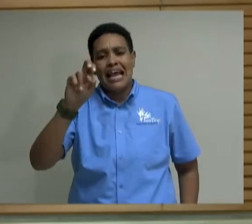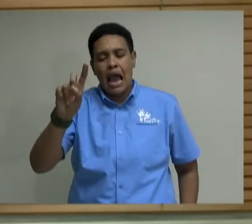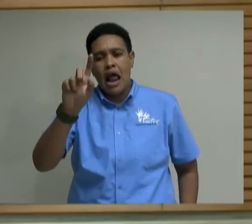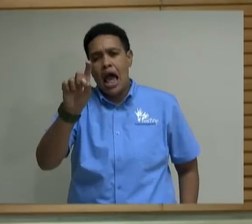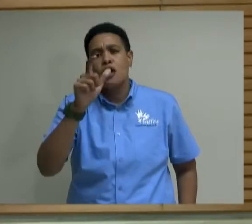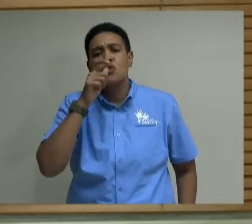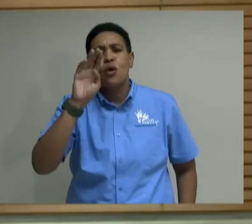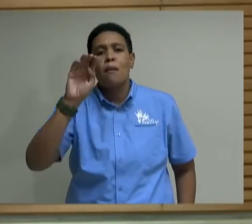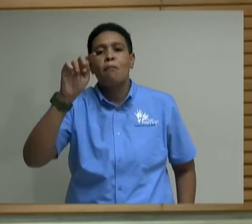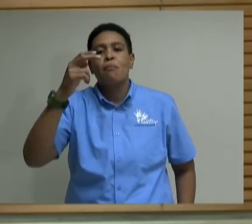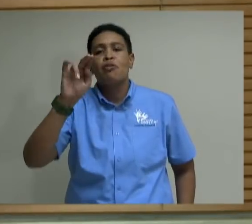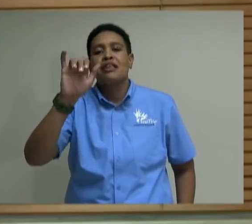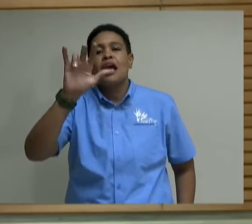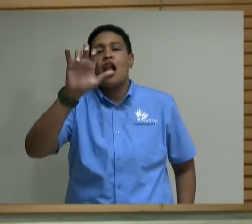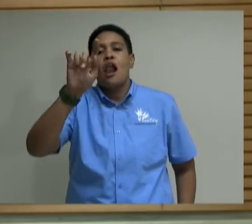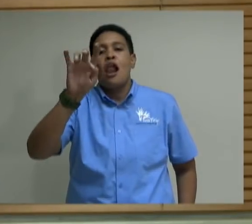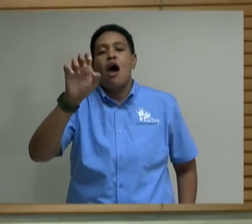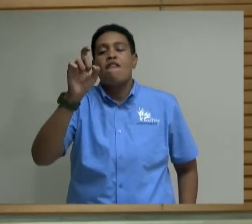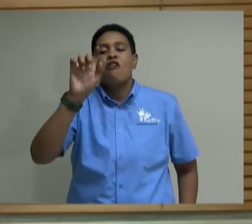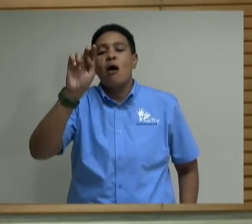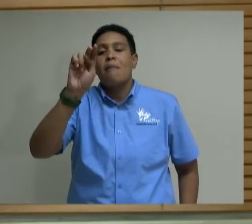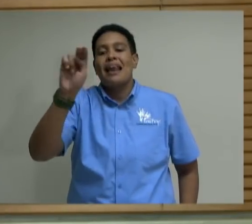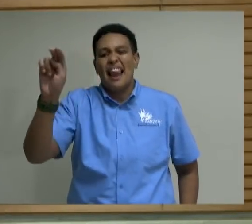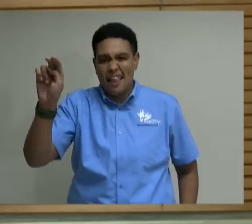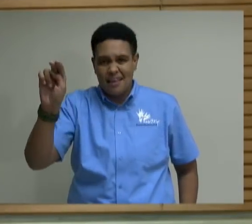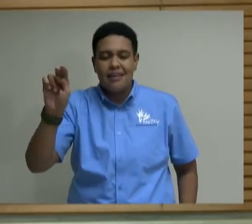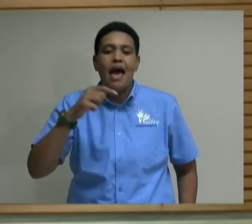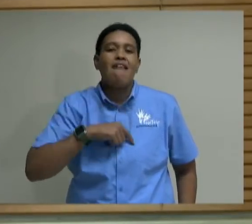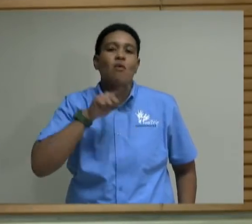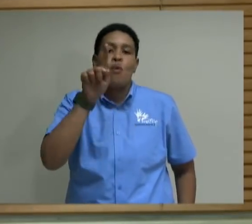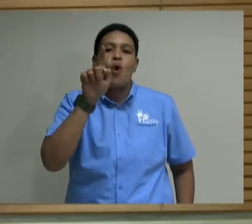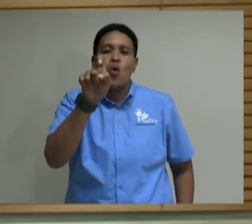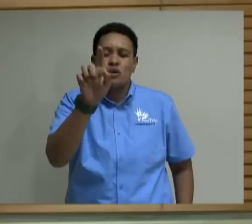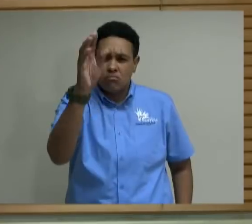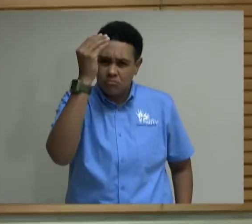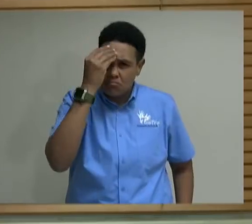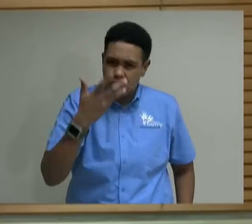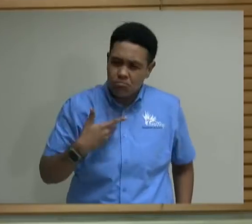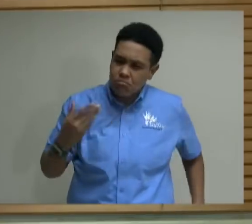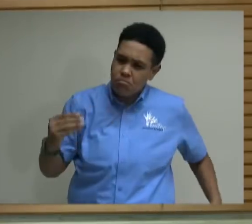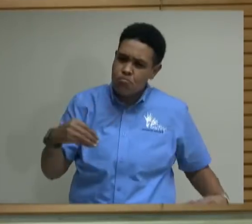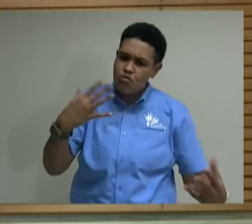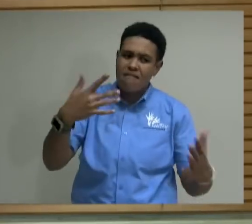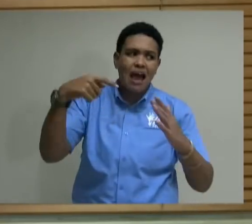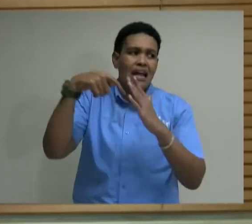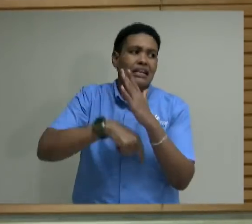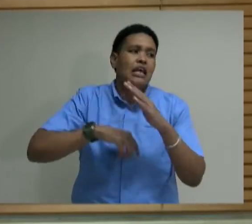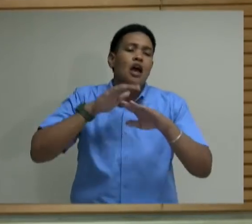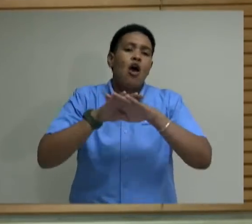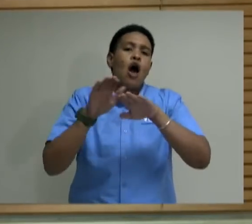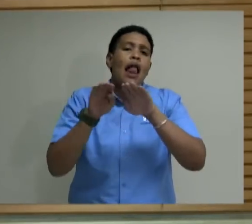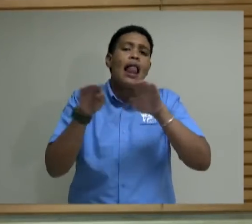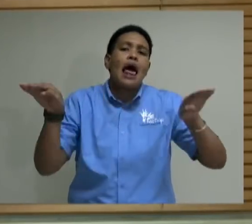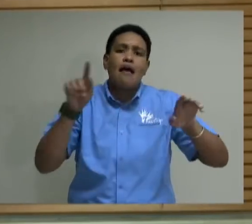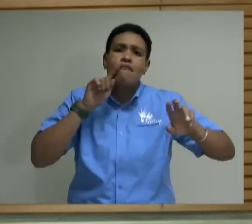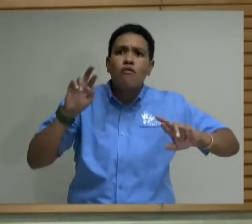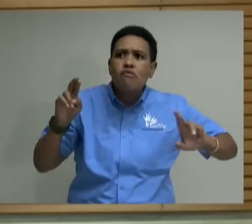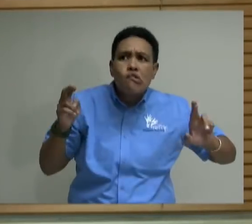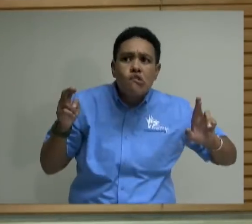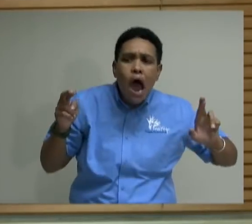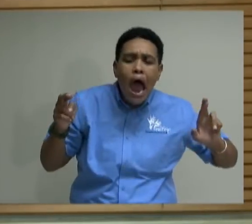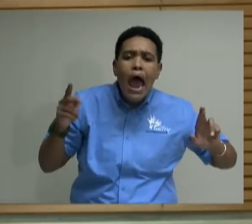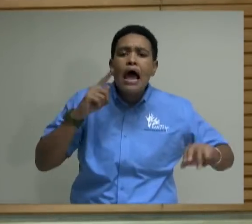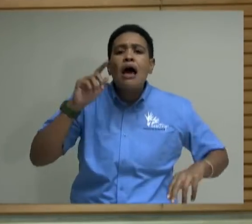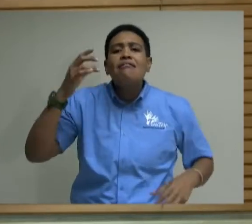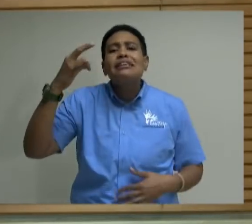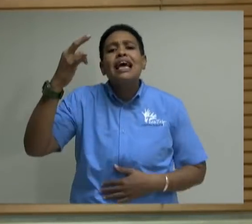right, good evening, everyone. I just have one question. Could you provide the details on the level of readiness of